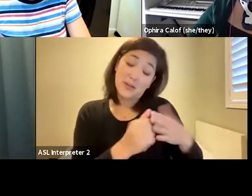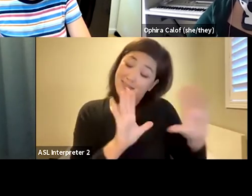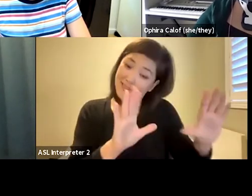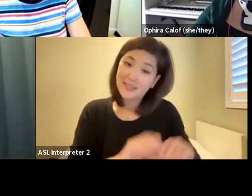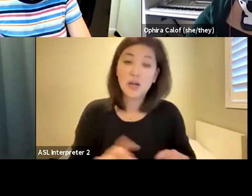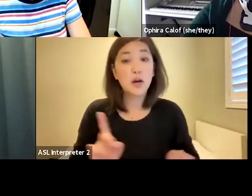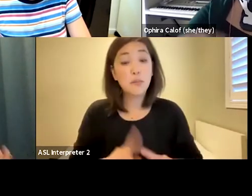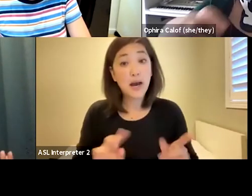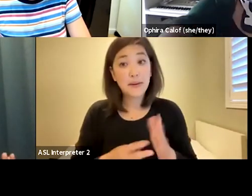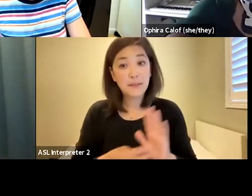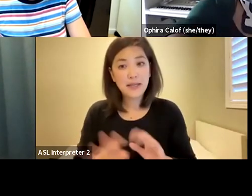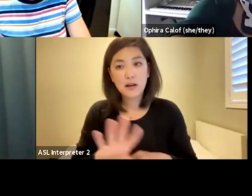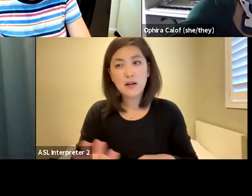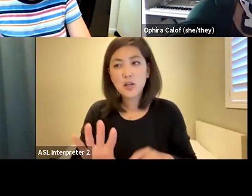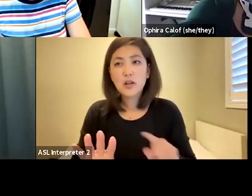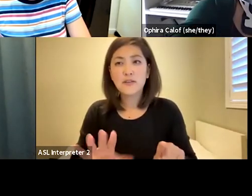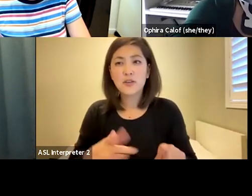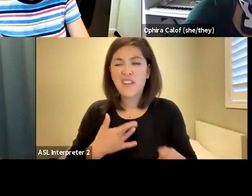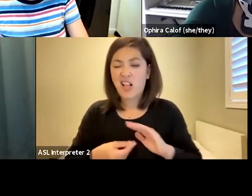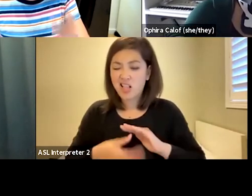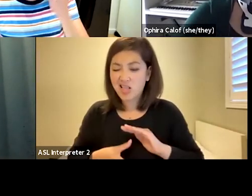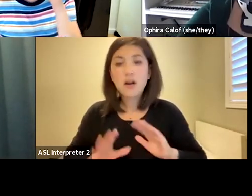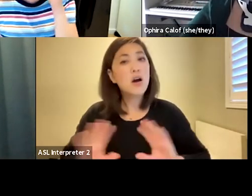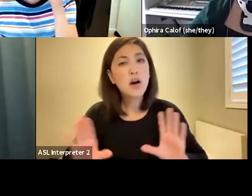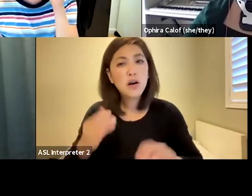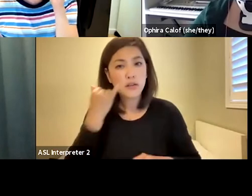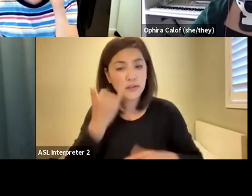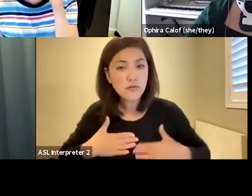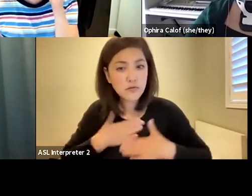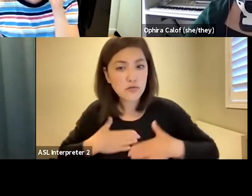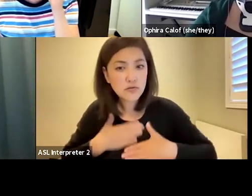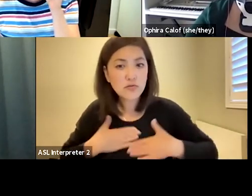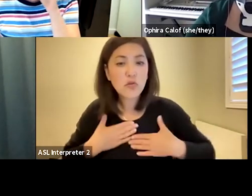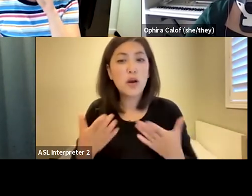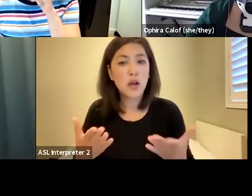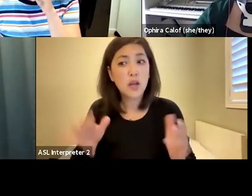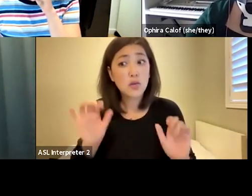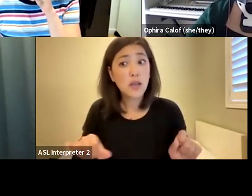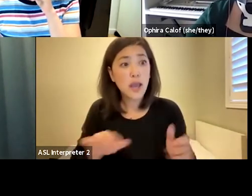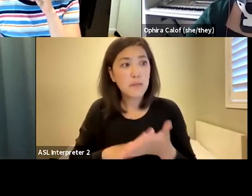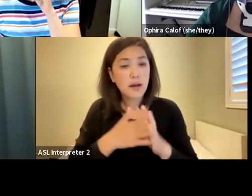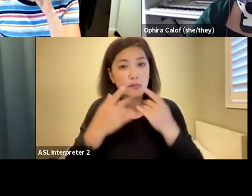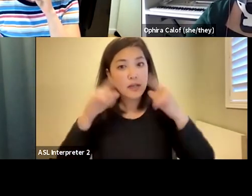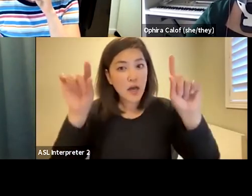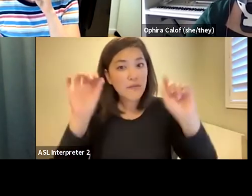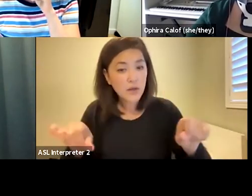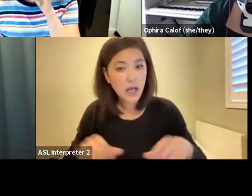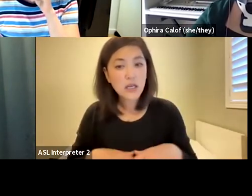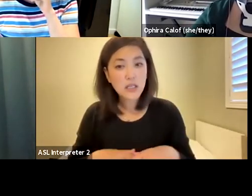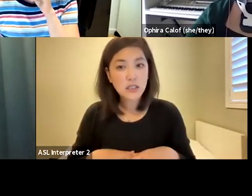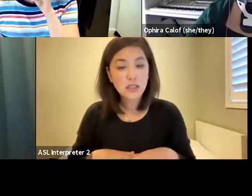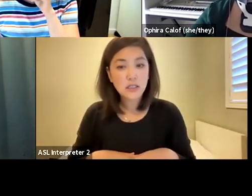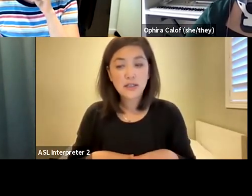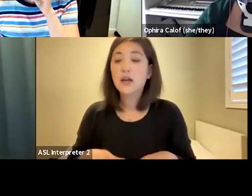just to say that those things can come up at times. And if you endure them, you can come up on the other side very successful. And, you know, comparing it